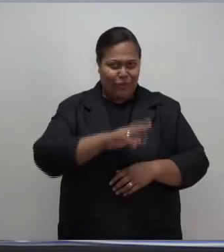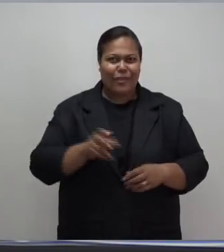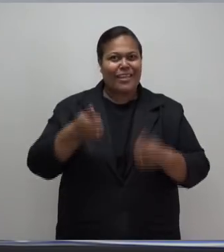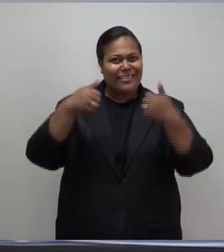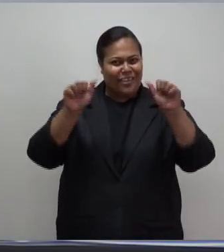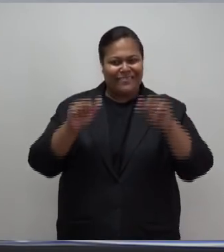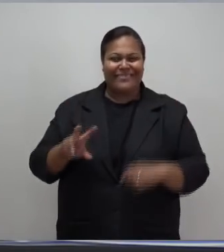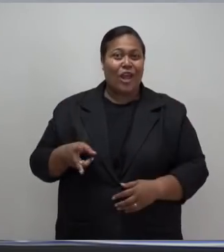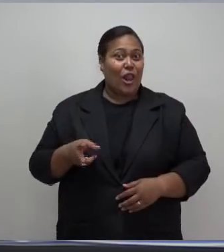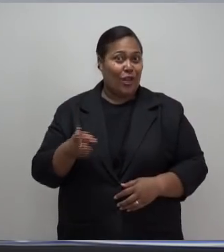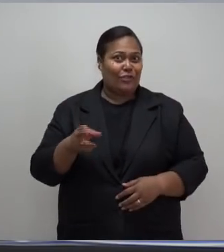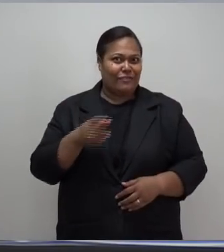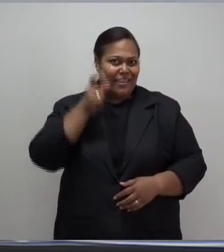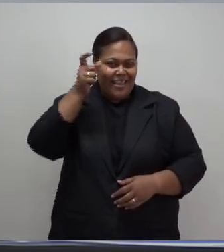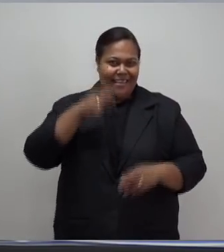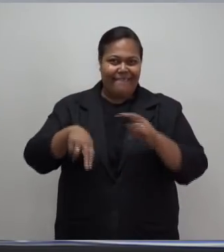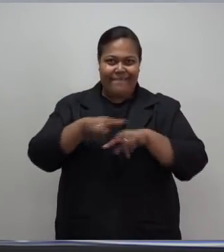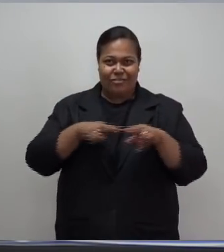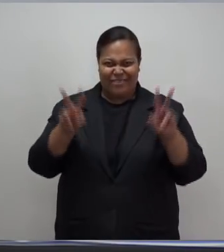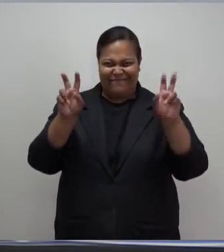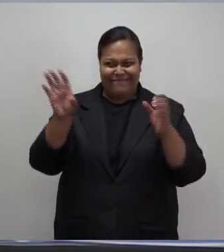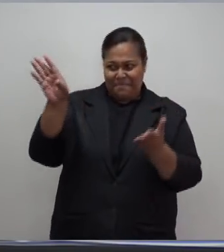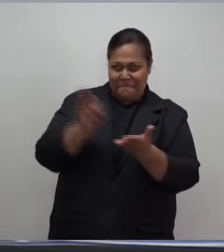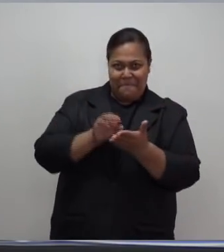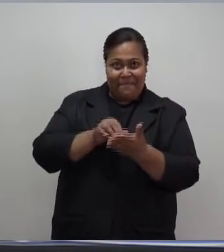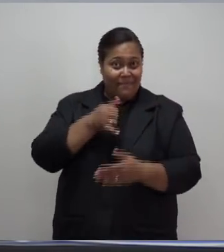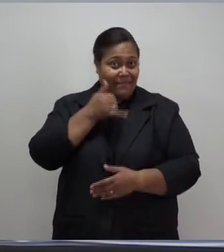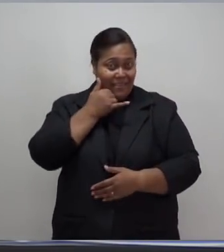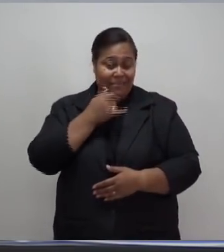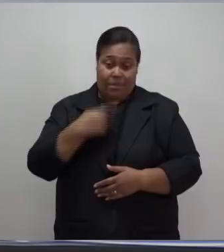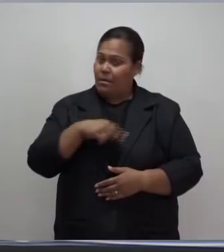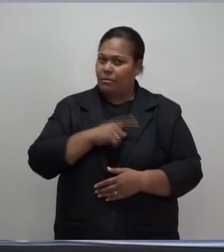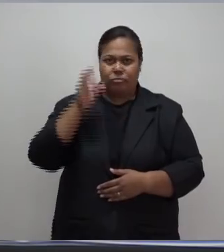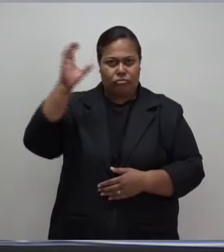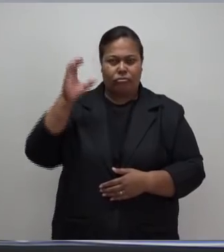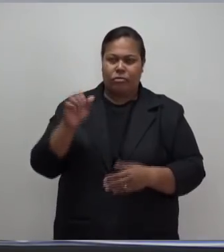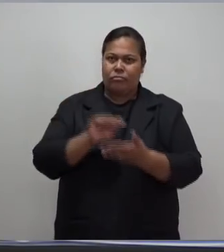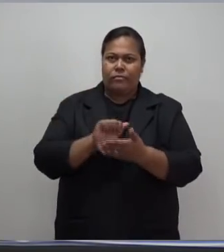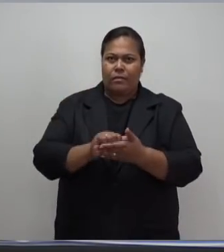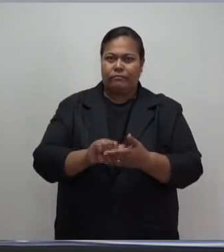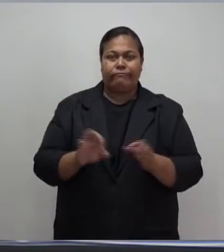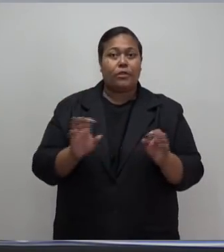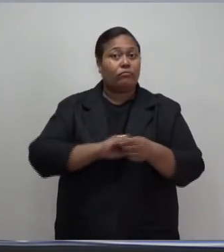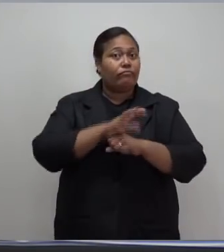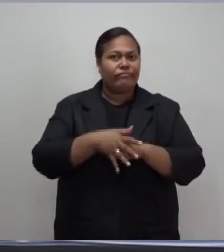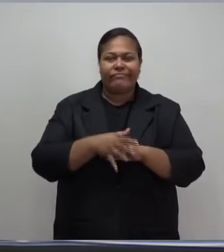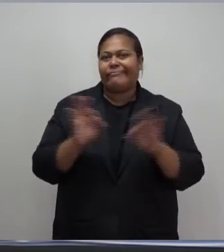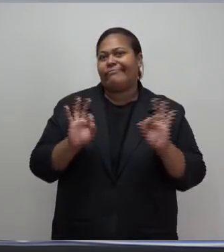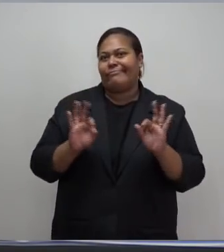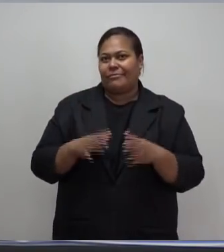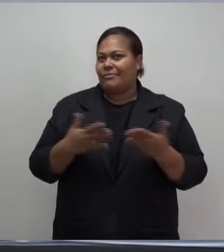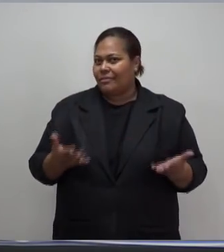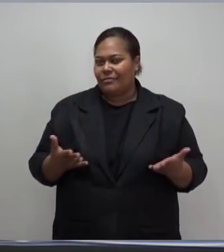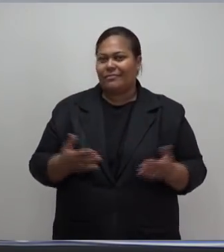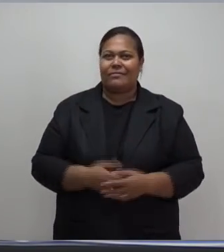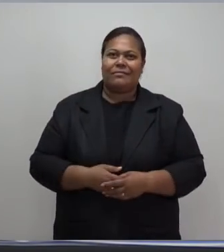app, and also for being one of the countries that are COVID-contained countries. I think as mentioned, we'll never be